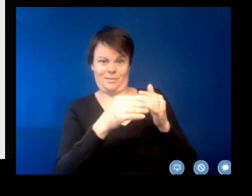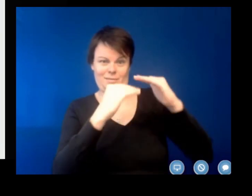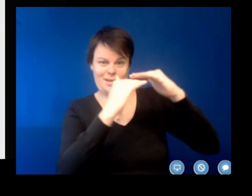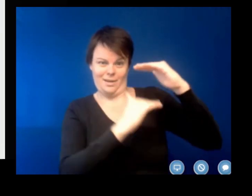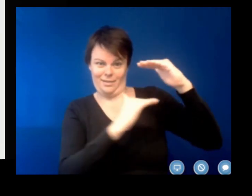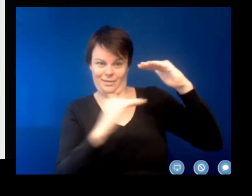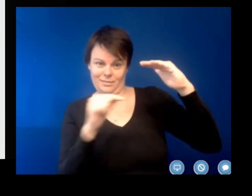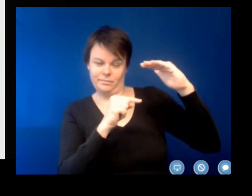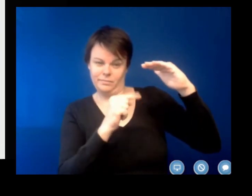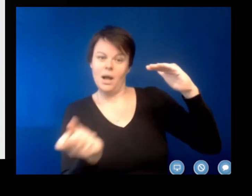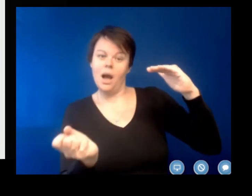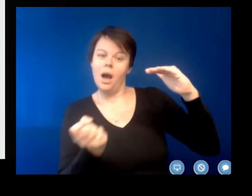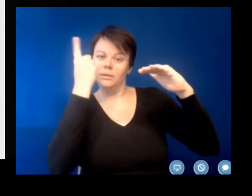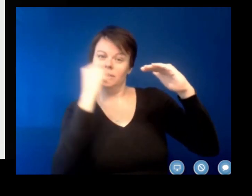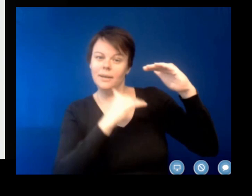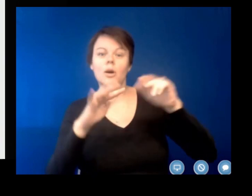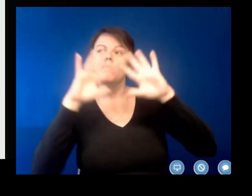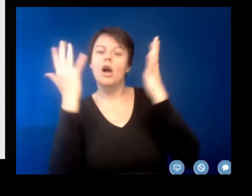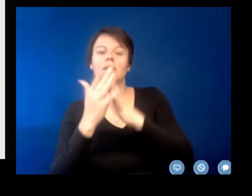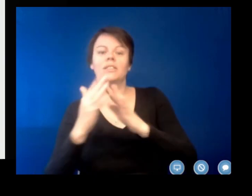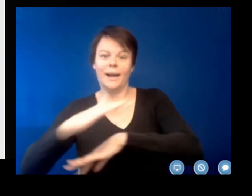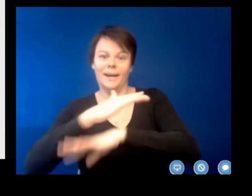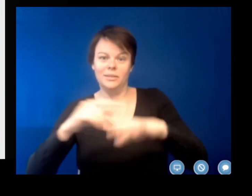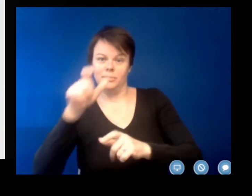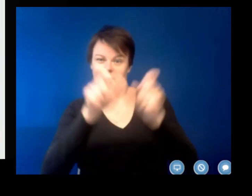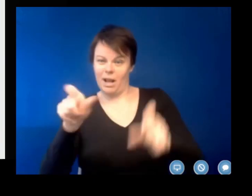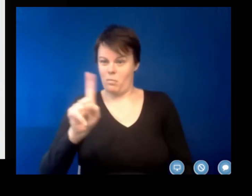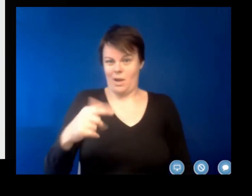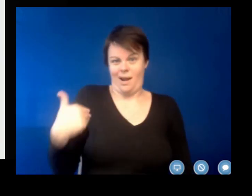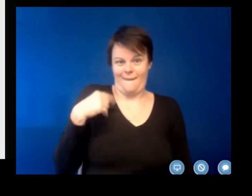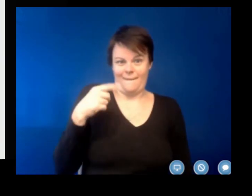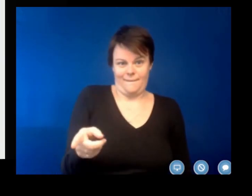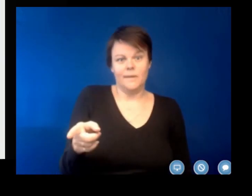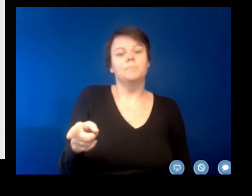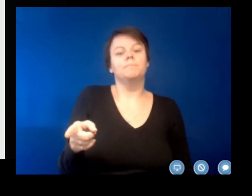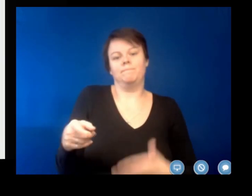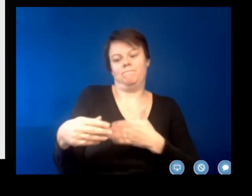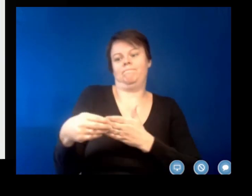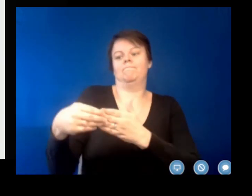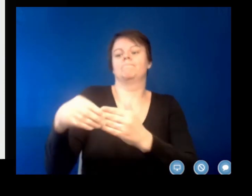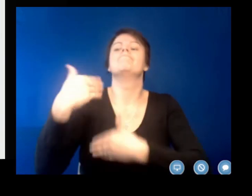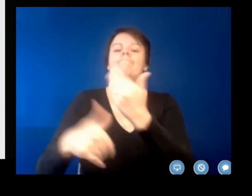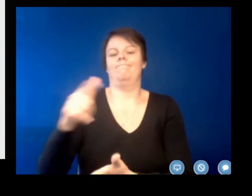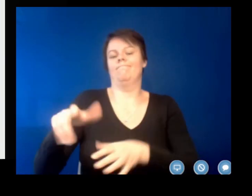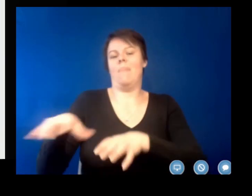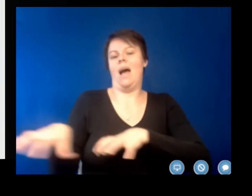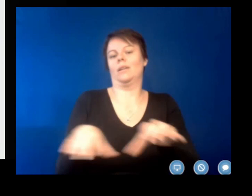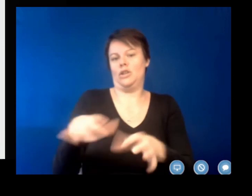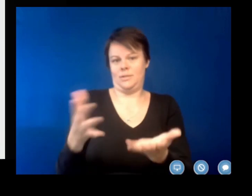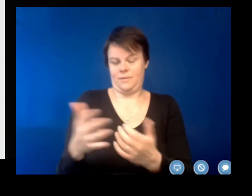From what I said, from my understanding of world society, it comes already